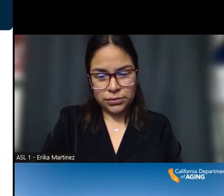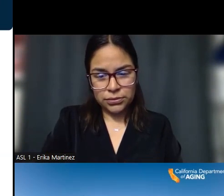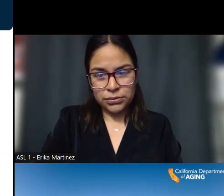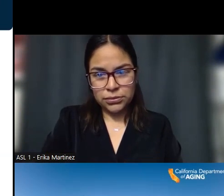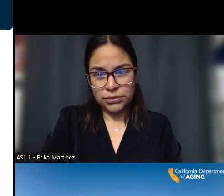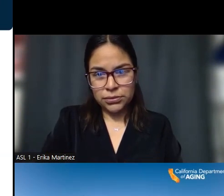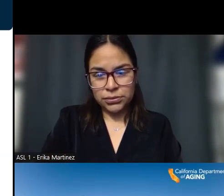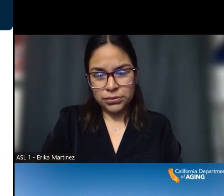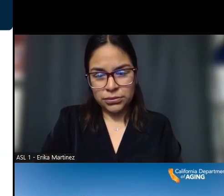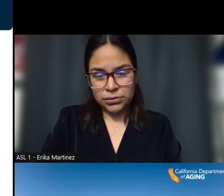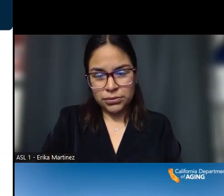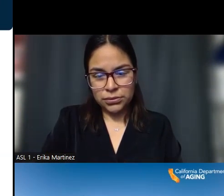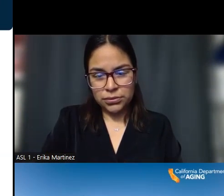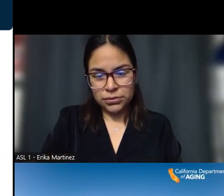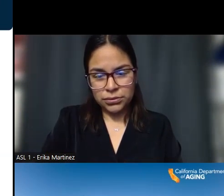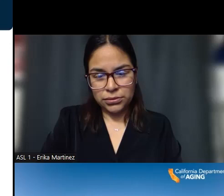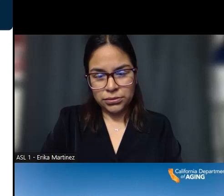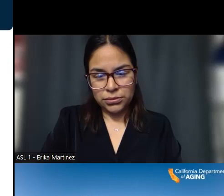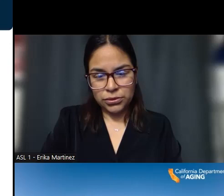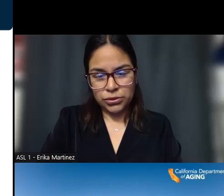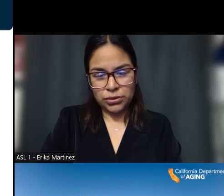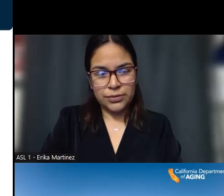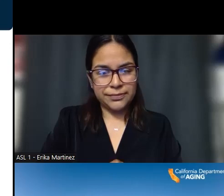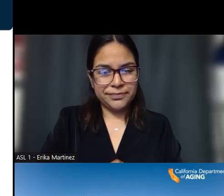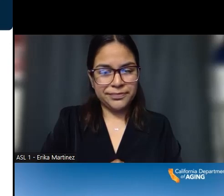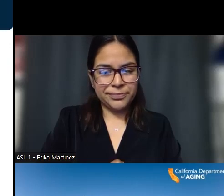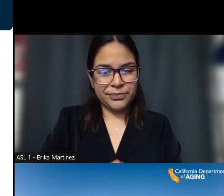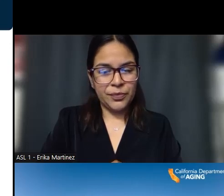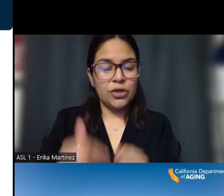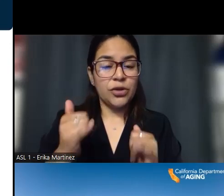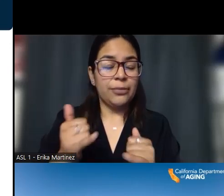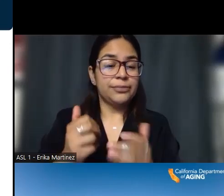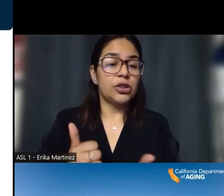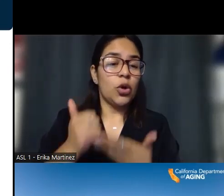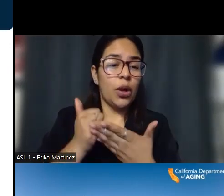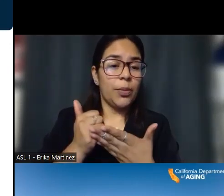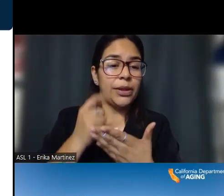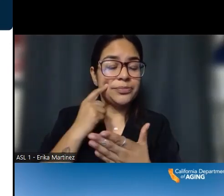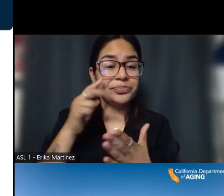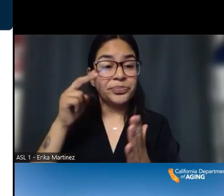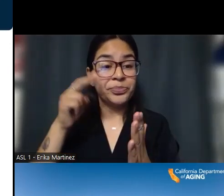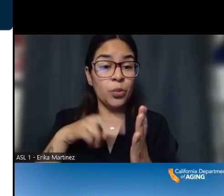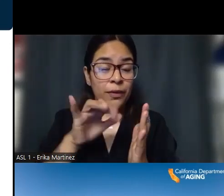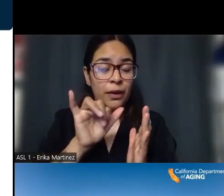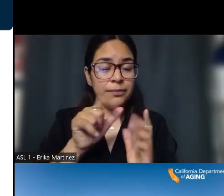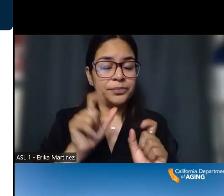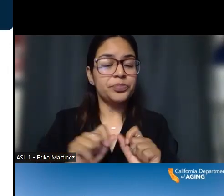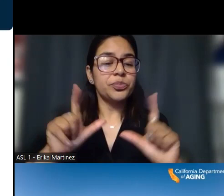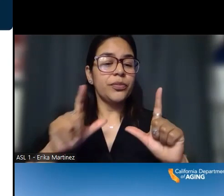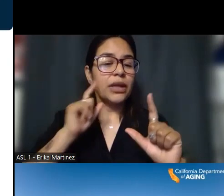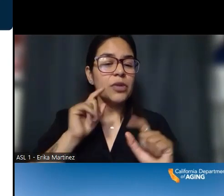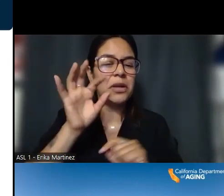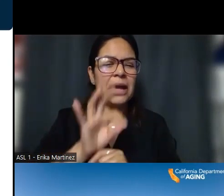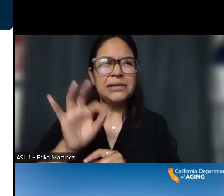We can go to the next one. There we go. So Health and Safety Code 1418.8 has actually been around since